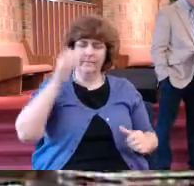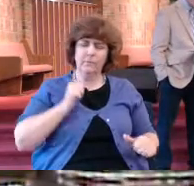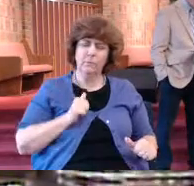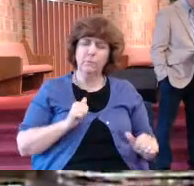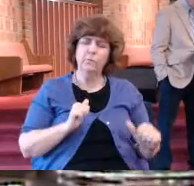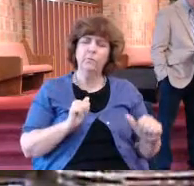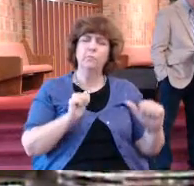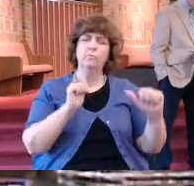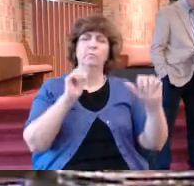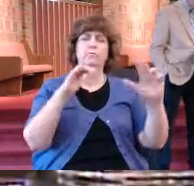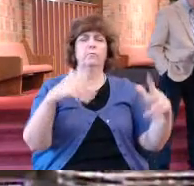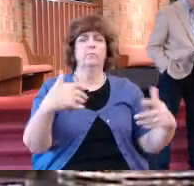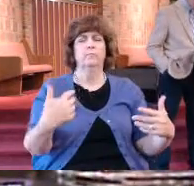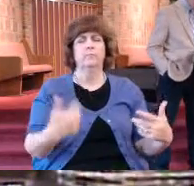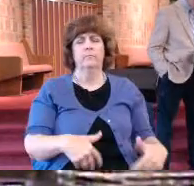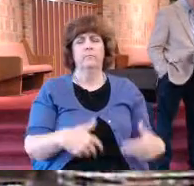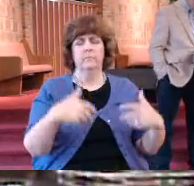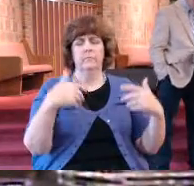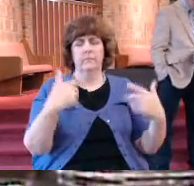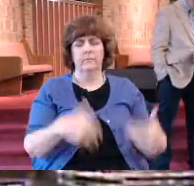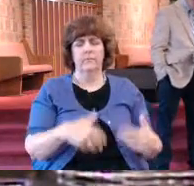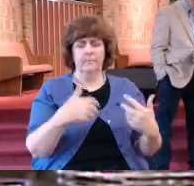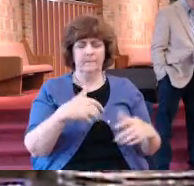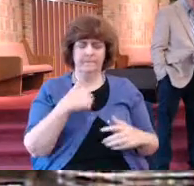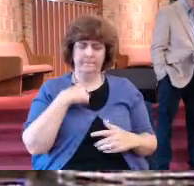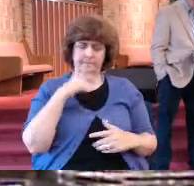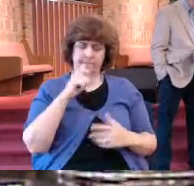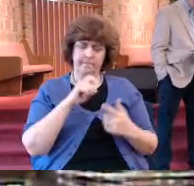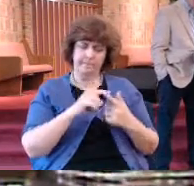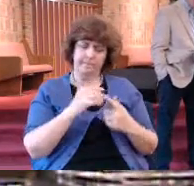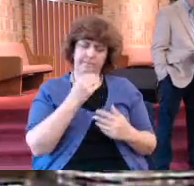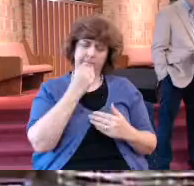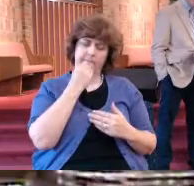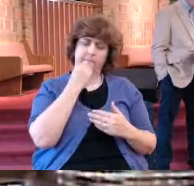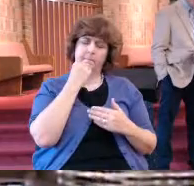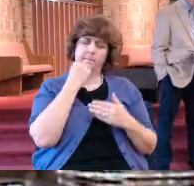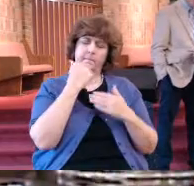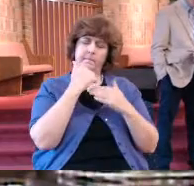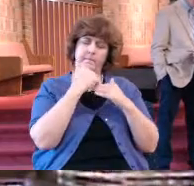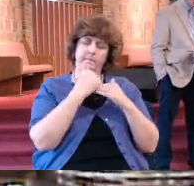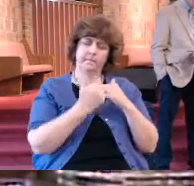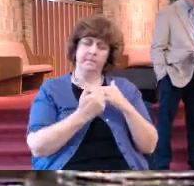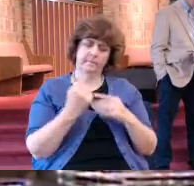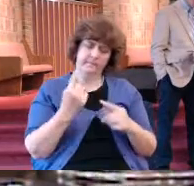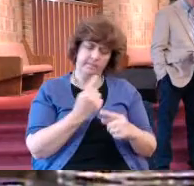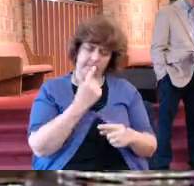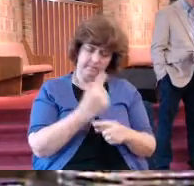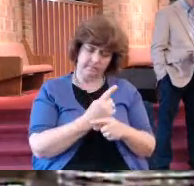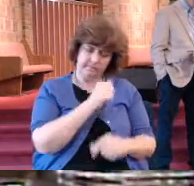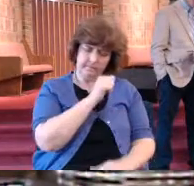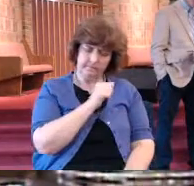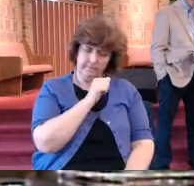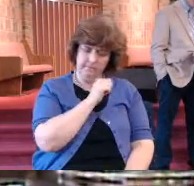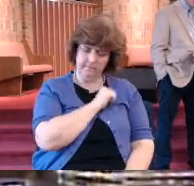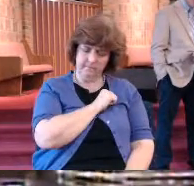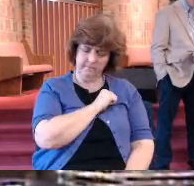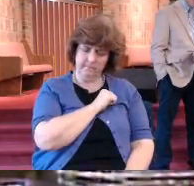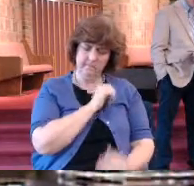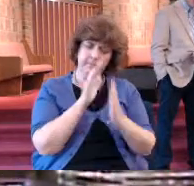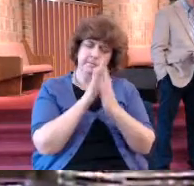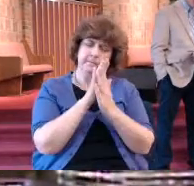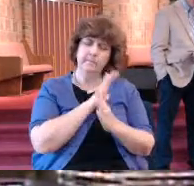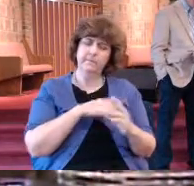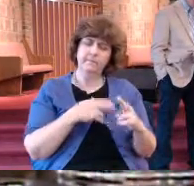us, help us now partake of this loaf in a manner that's fitting in our sight. We pray in Christ's